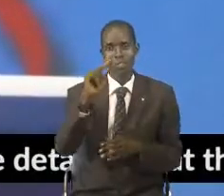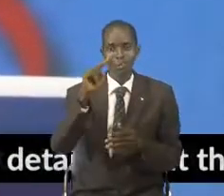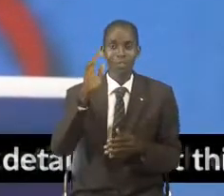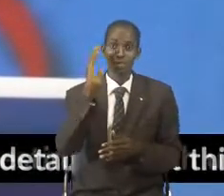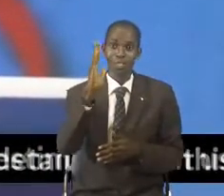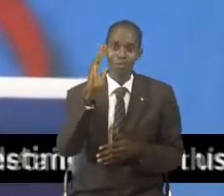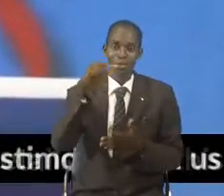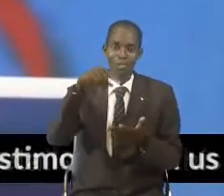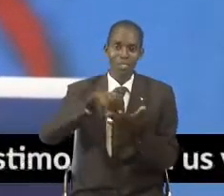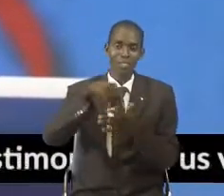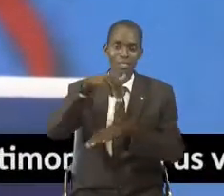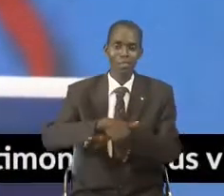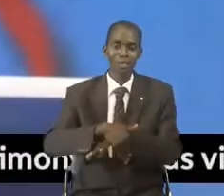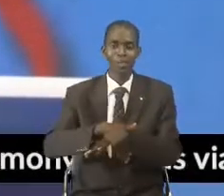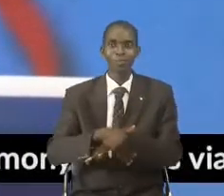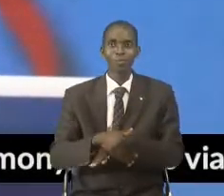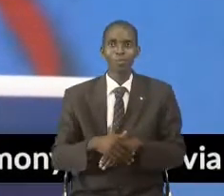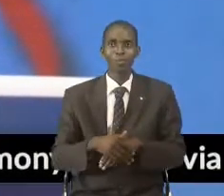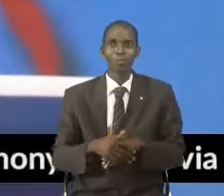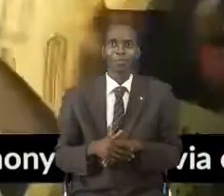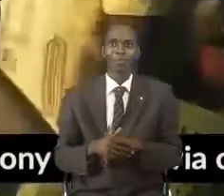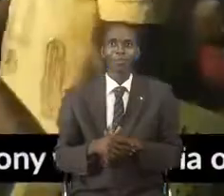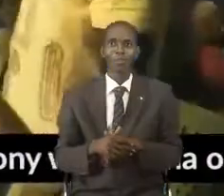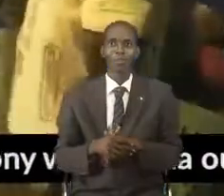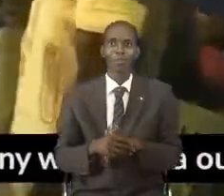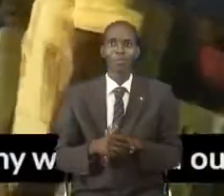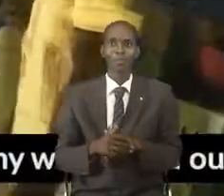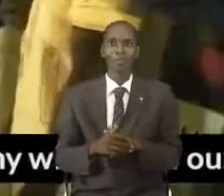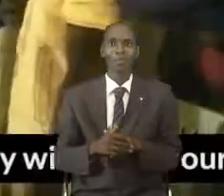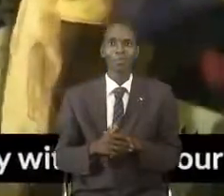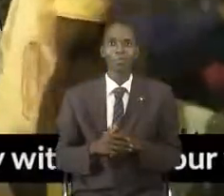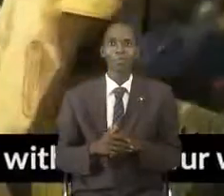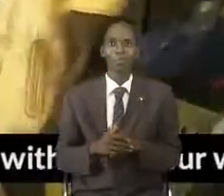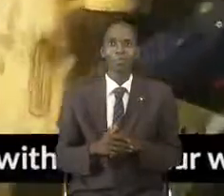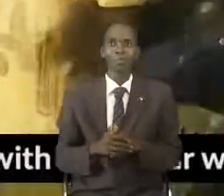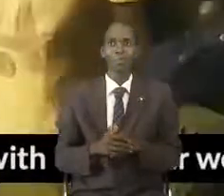come upon you. You'll give your testimony tonight. You are connected.